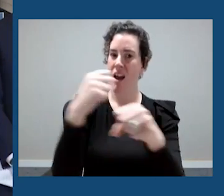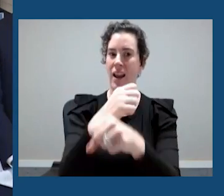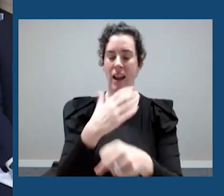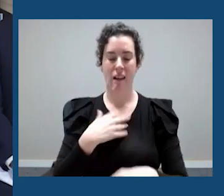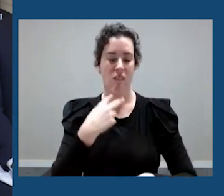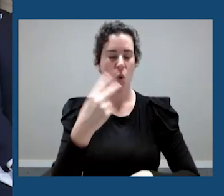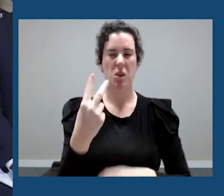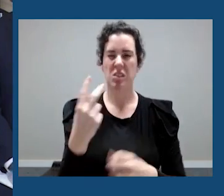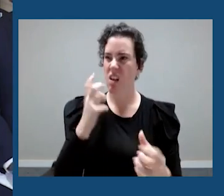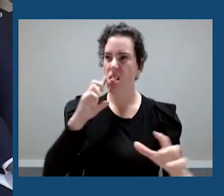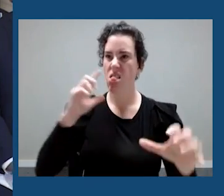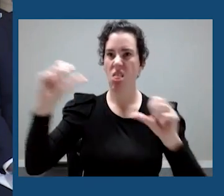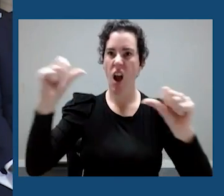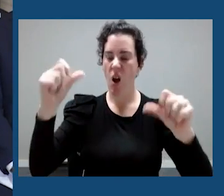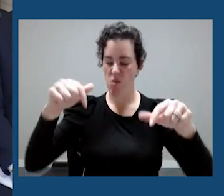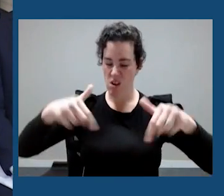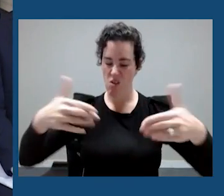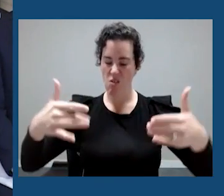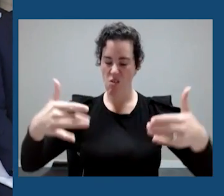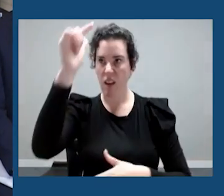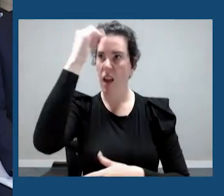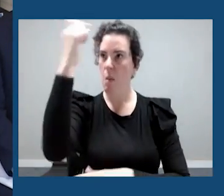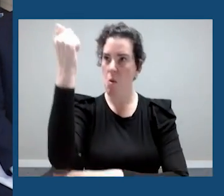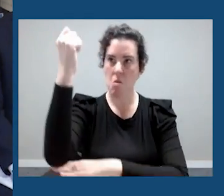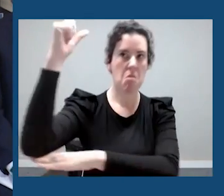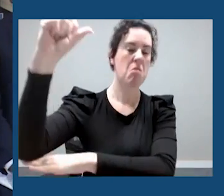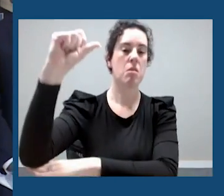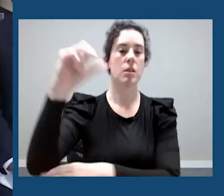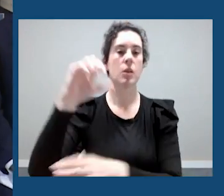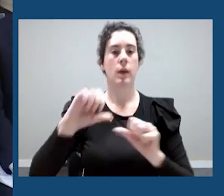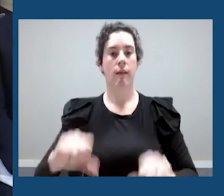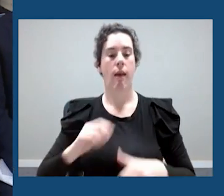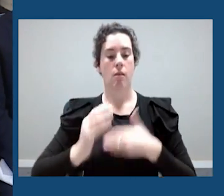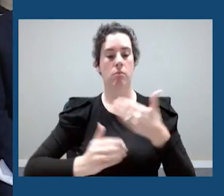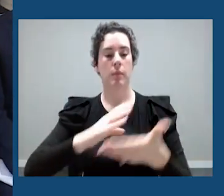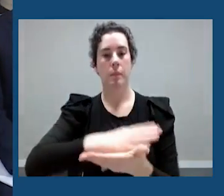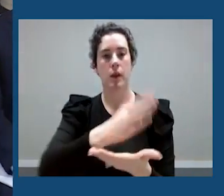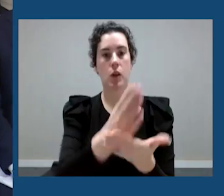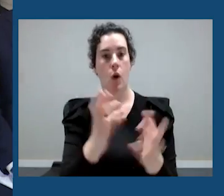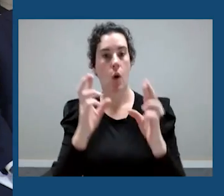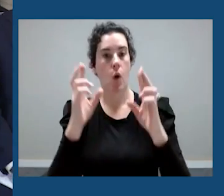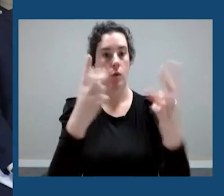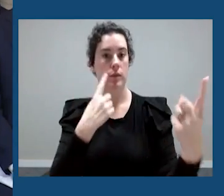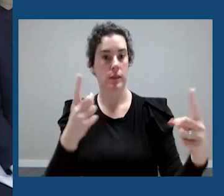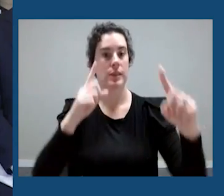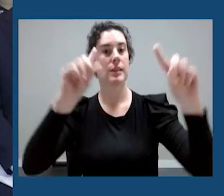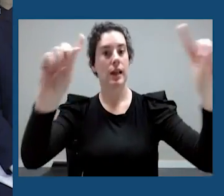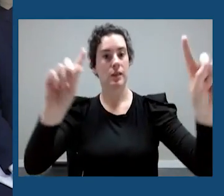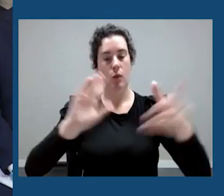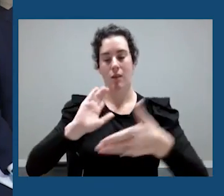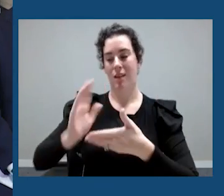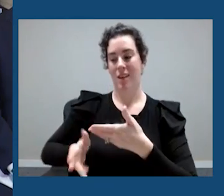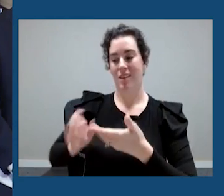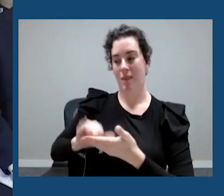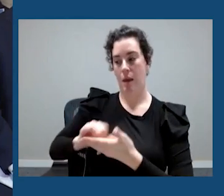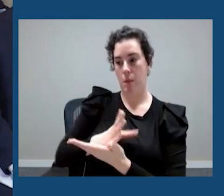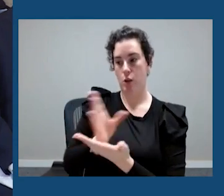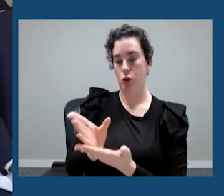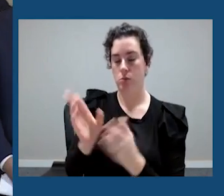here in the Capitol as we venture into the budget process, and I hope to get a successful conclusion at the end of that. So thank you,